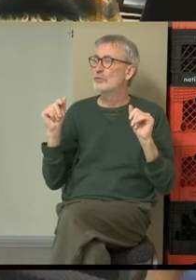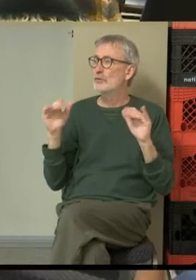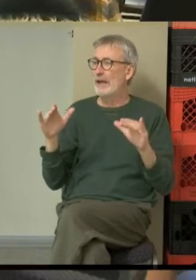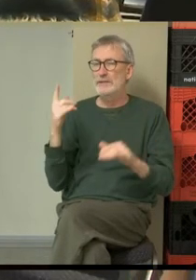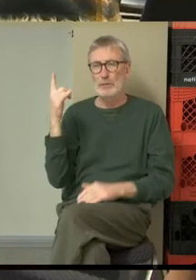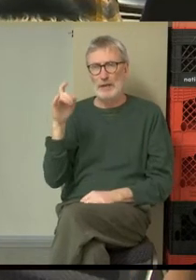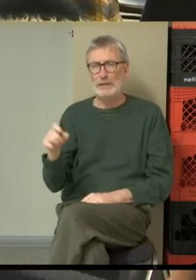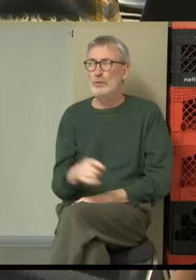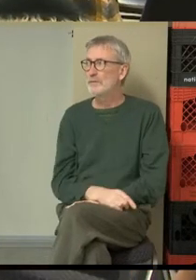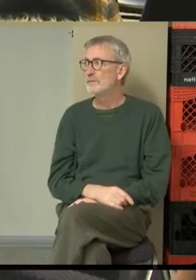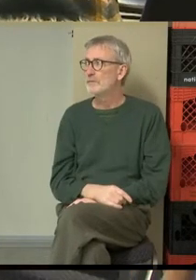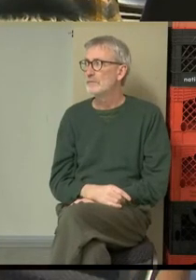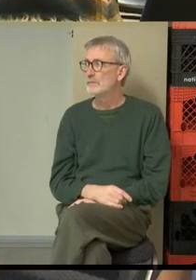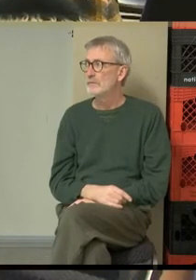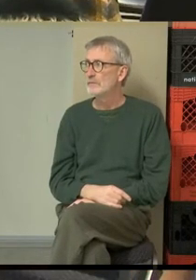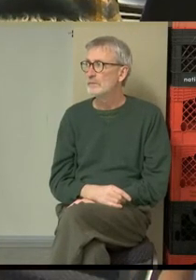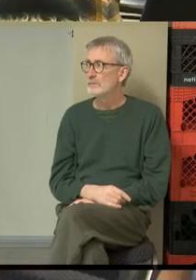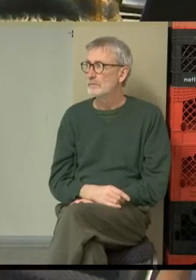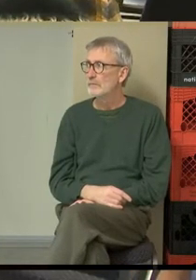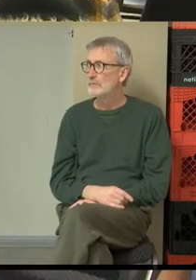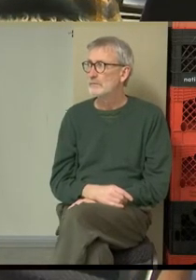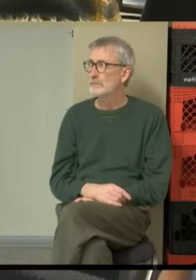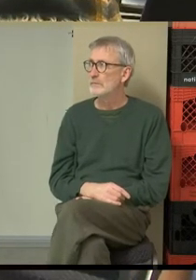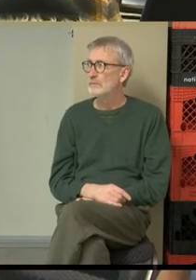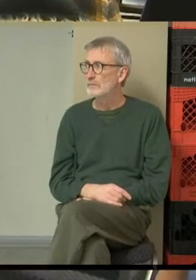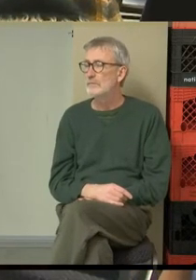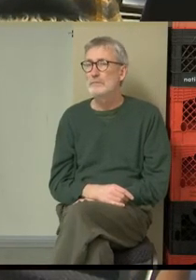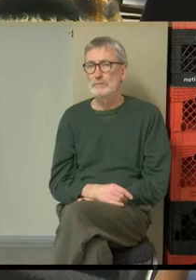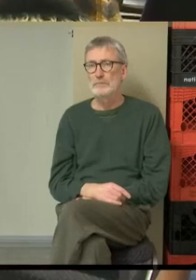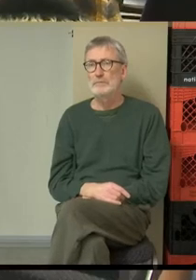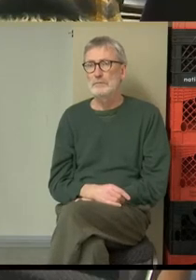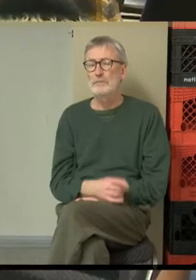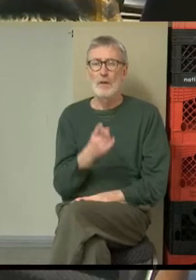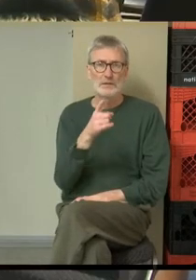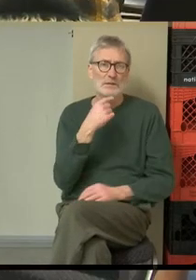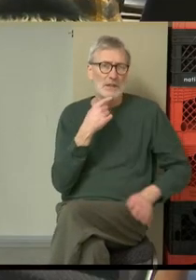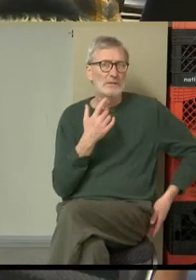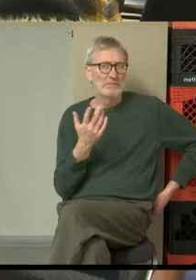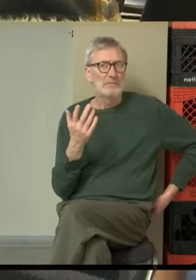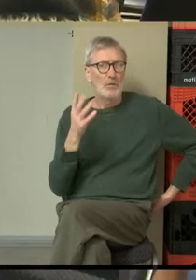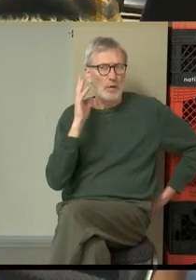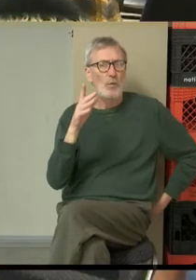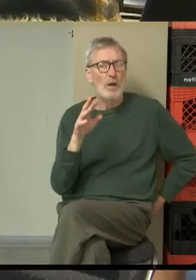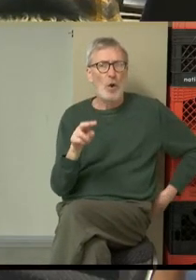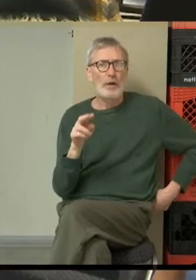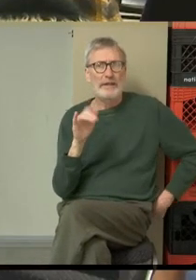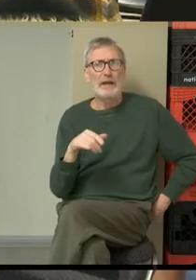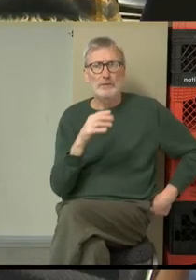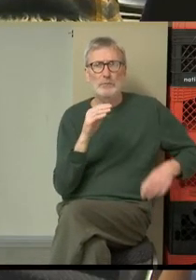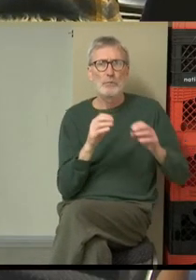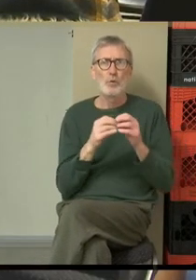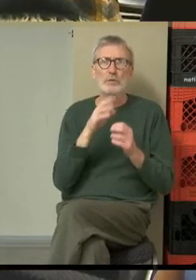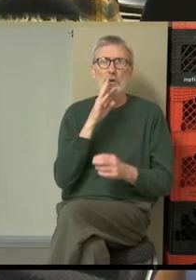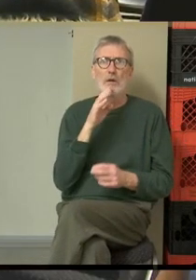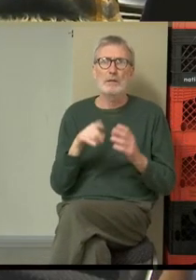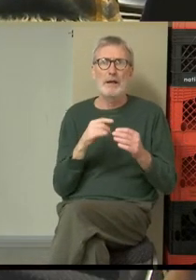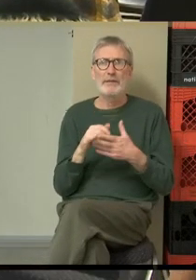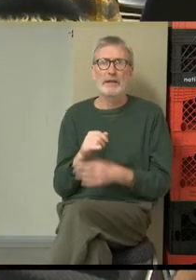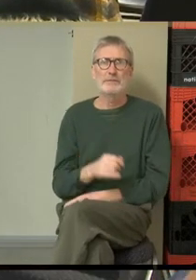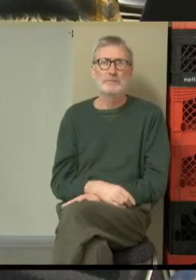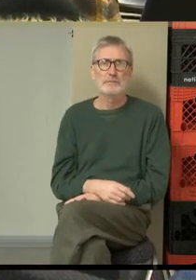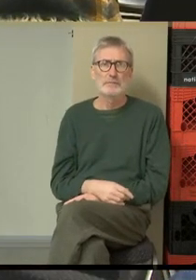to. Okay. Again, reiterating the need for somebody to monitor, and we can certainly talk about that as the city